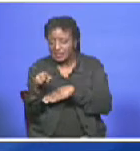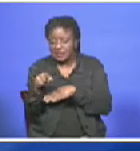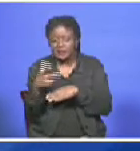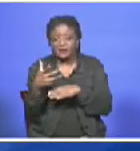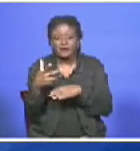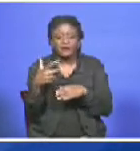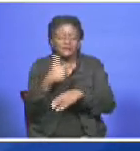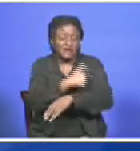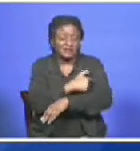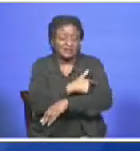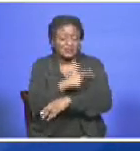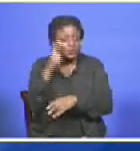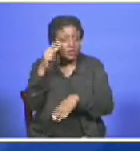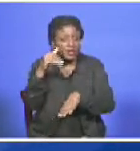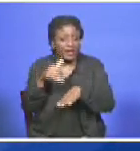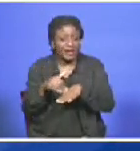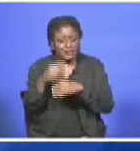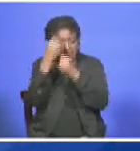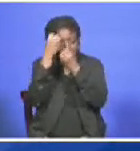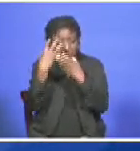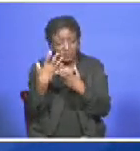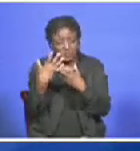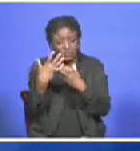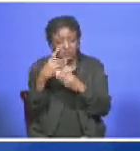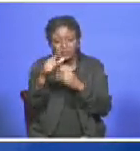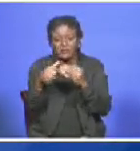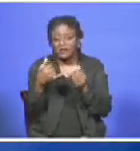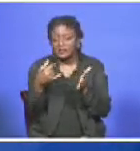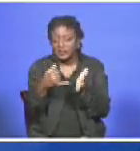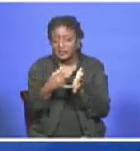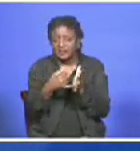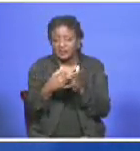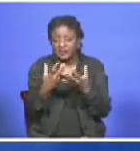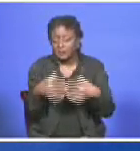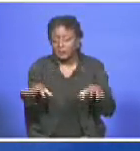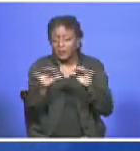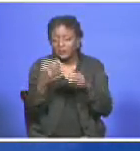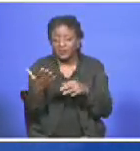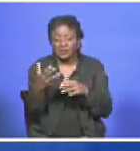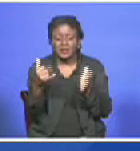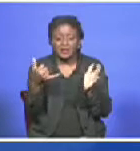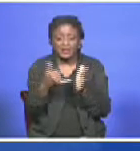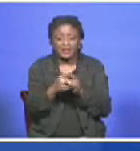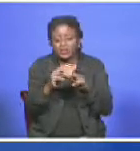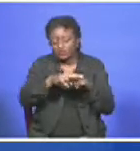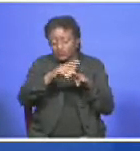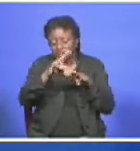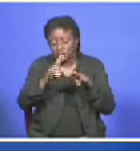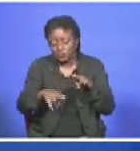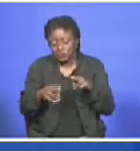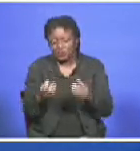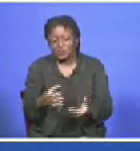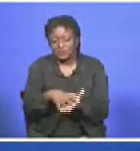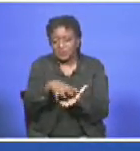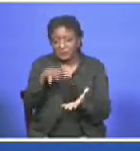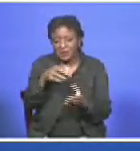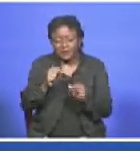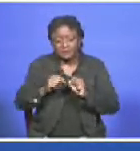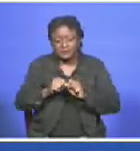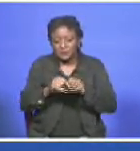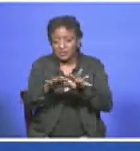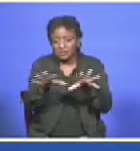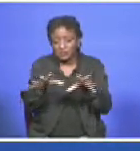scientific data produced around it, the important thing is that it reduces the amount of transmission from one person to